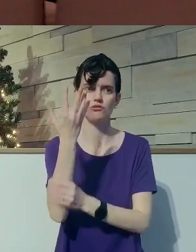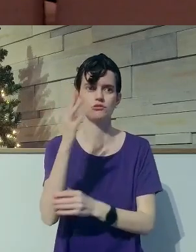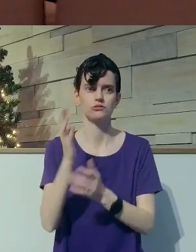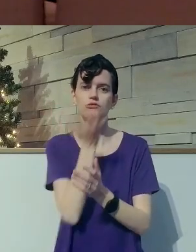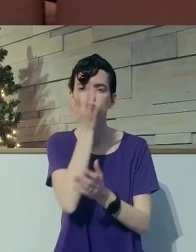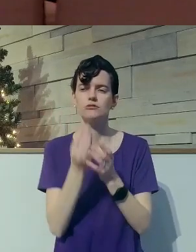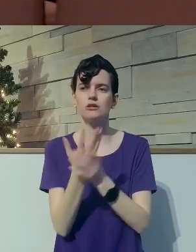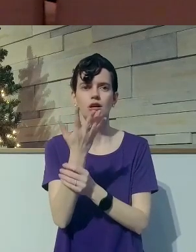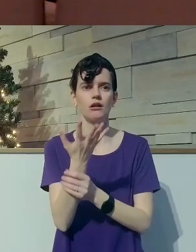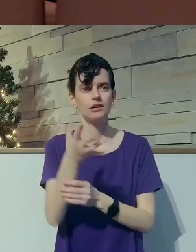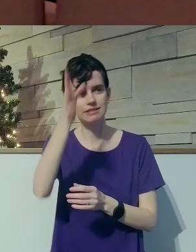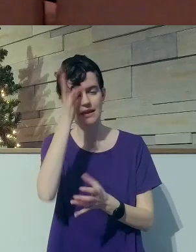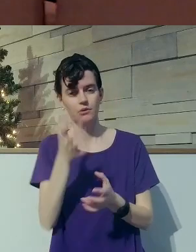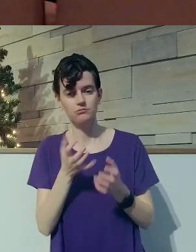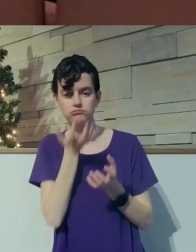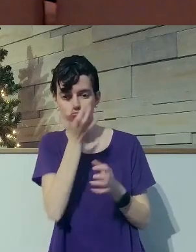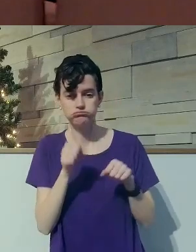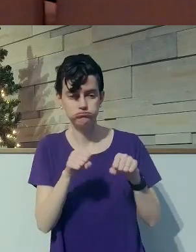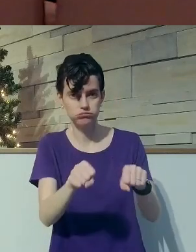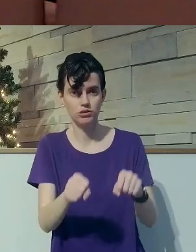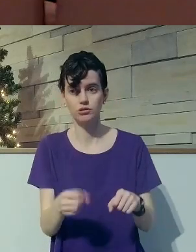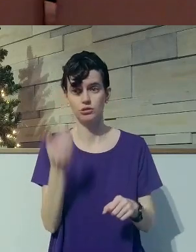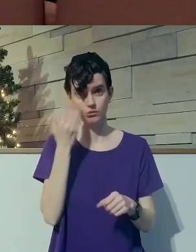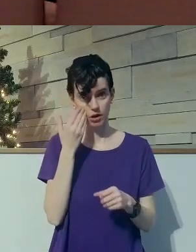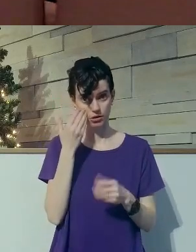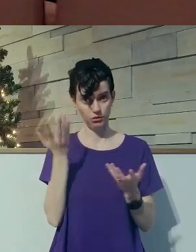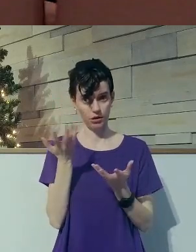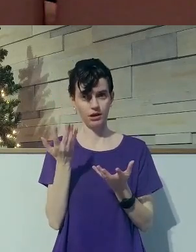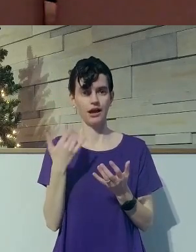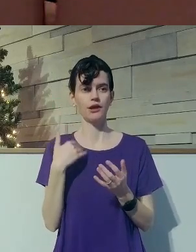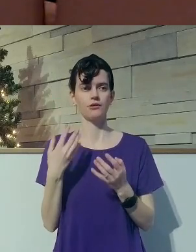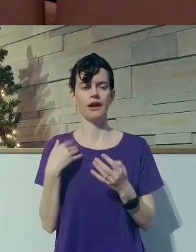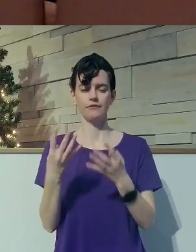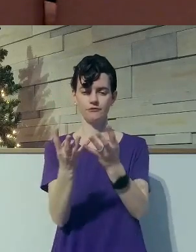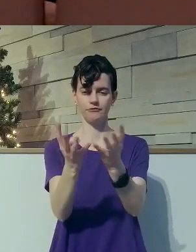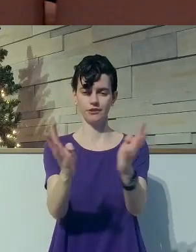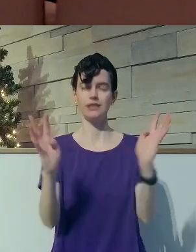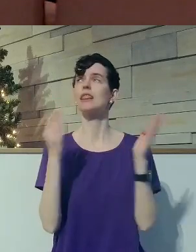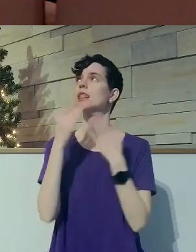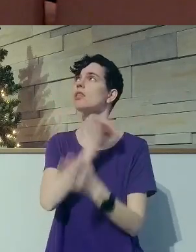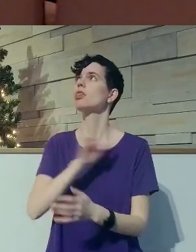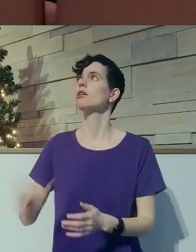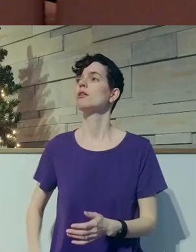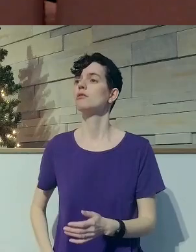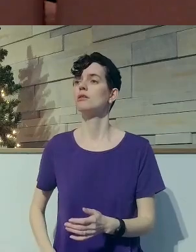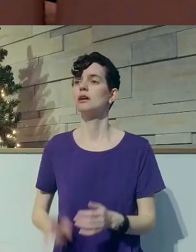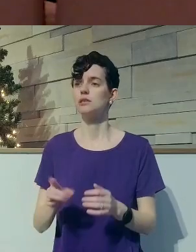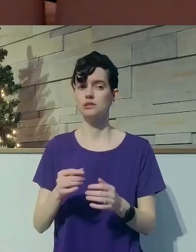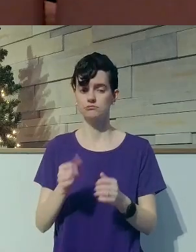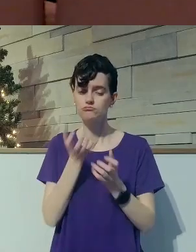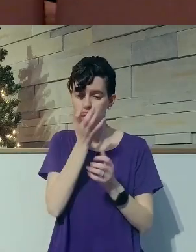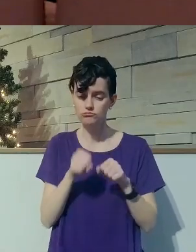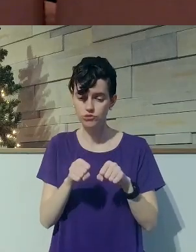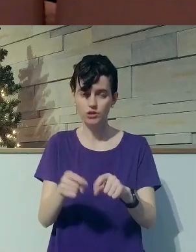Yes, Dad wants it cut. But you know what I also knew? I knew that there was a fence. Thank you, Lord. I had to just mow up to